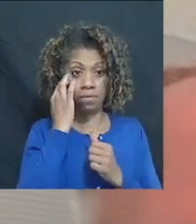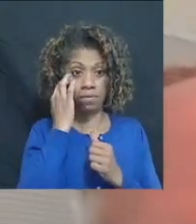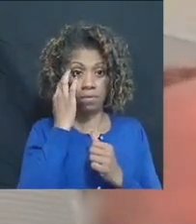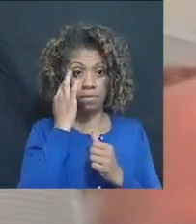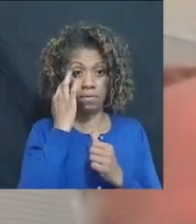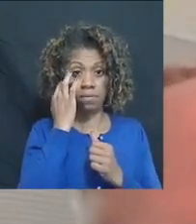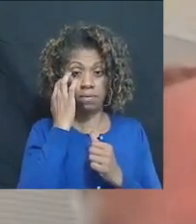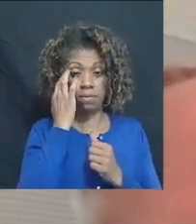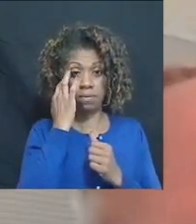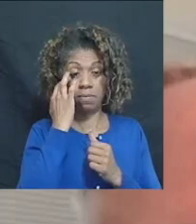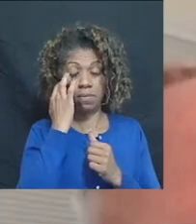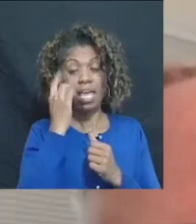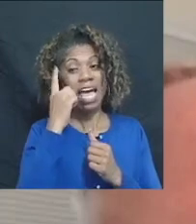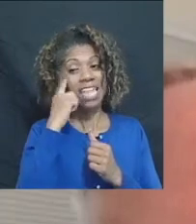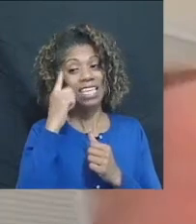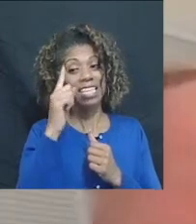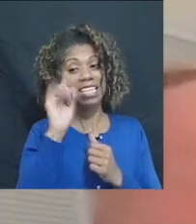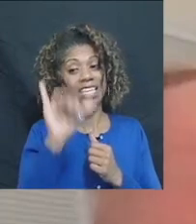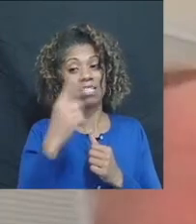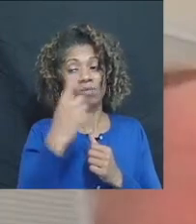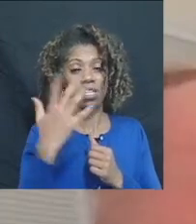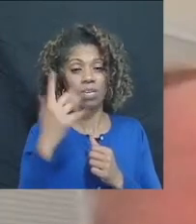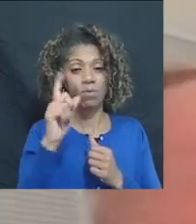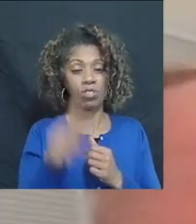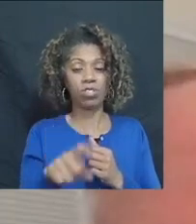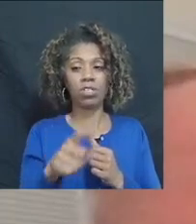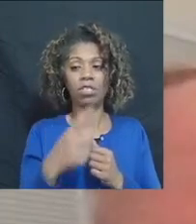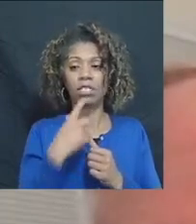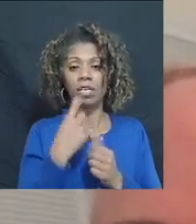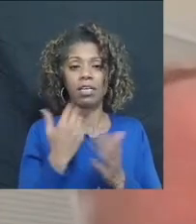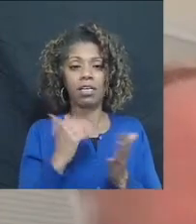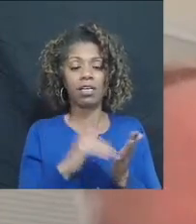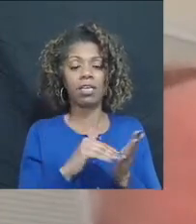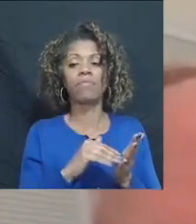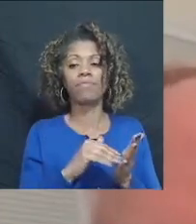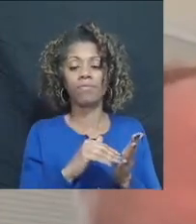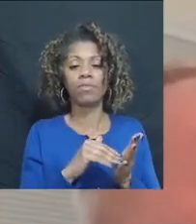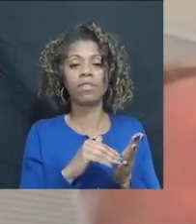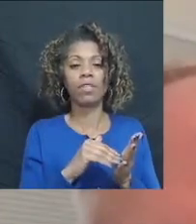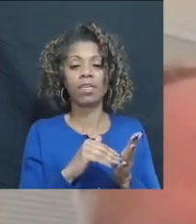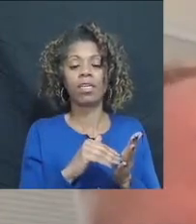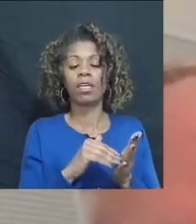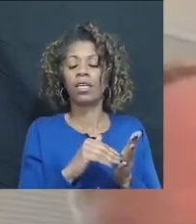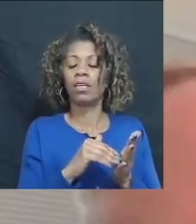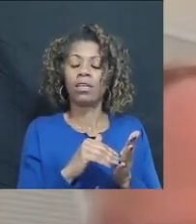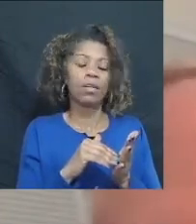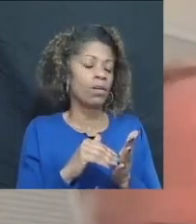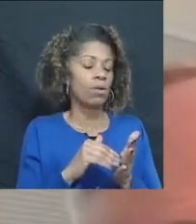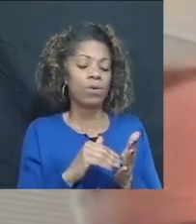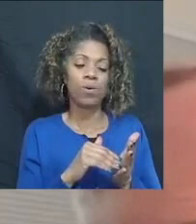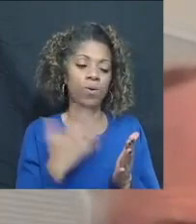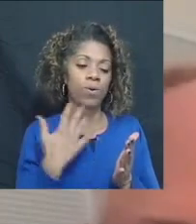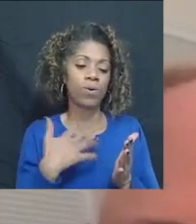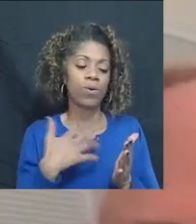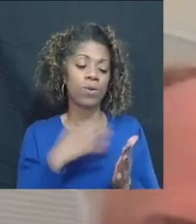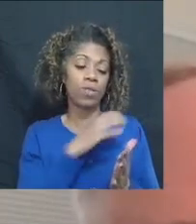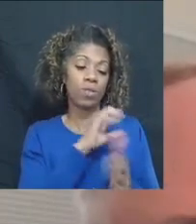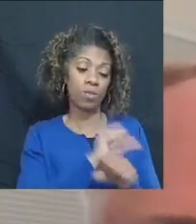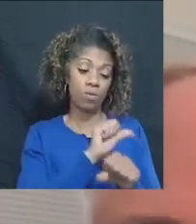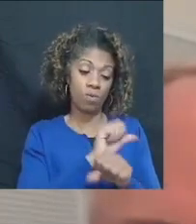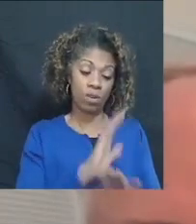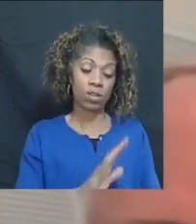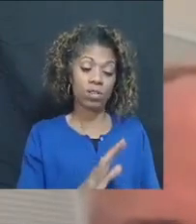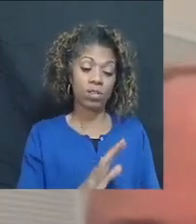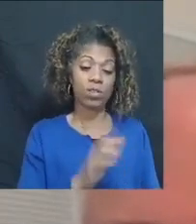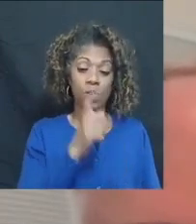should reinforce. The workers at the CDC are some of the most dedicated public servants I've ever seen in my life. A